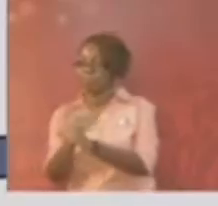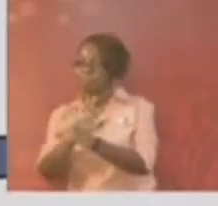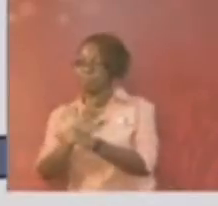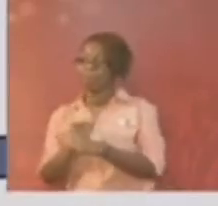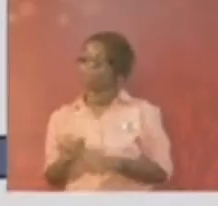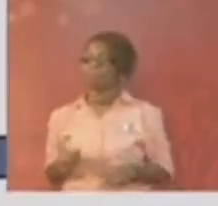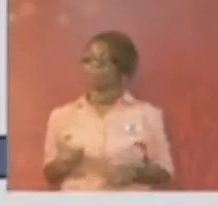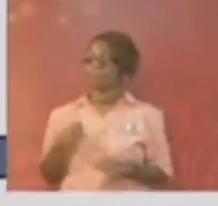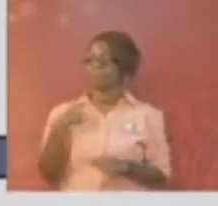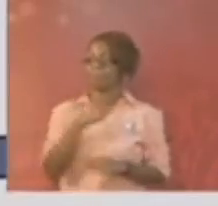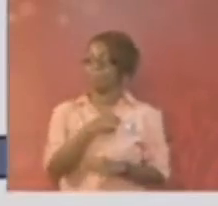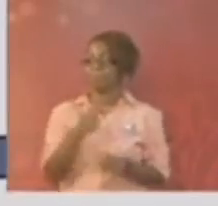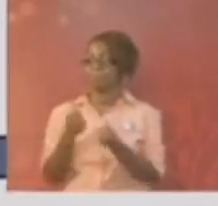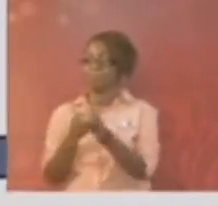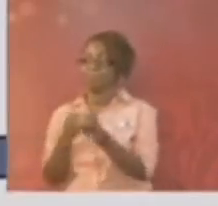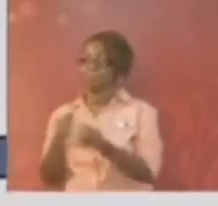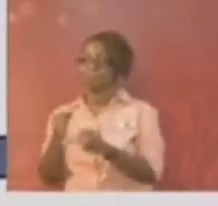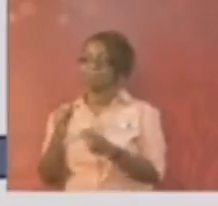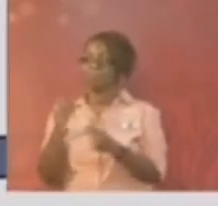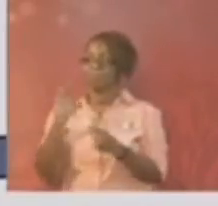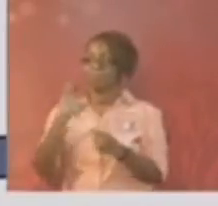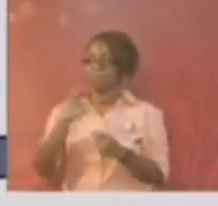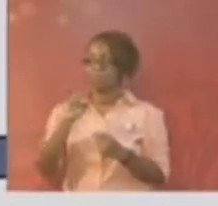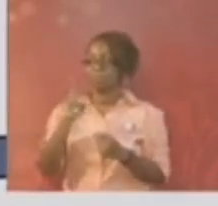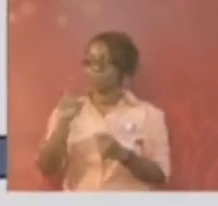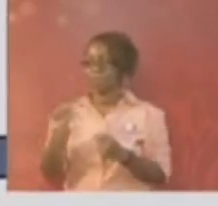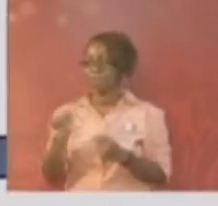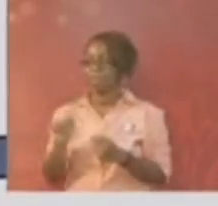Couva, Cora, and Arima.